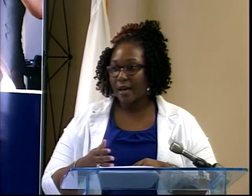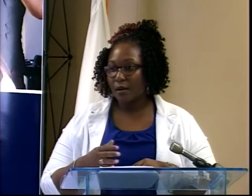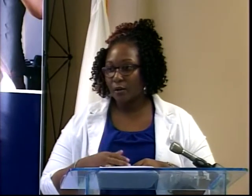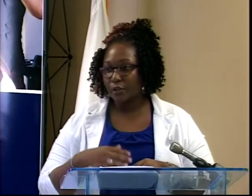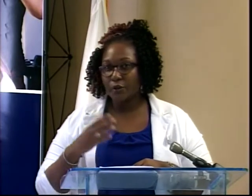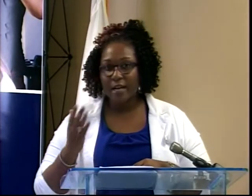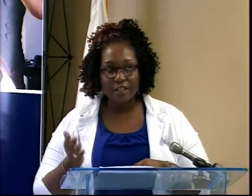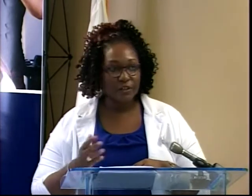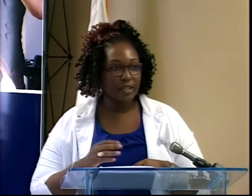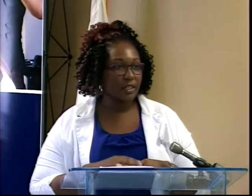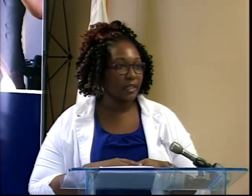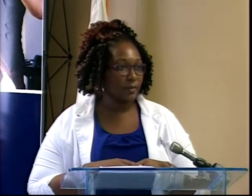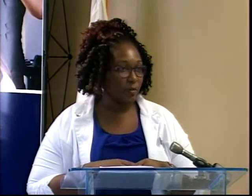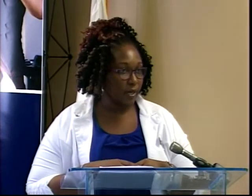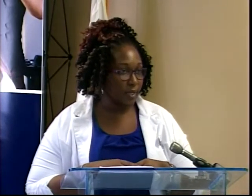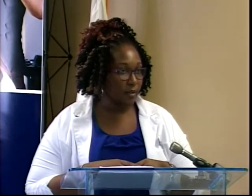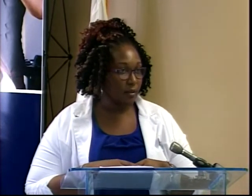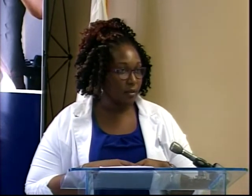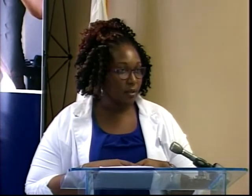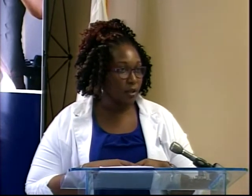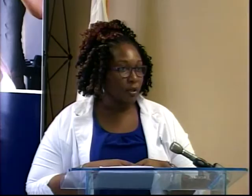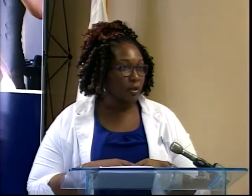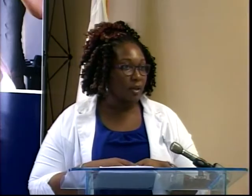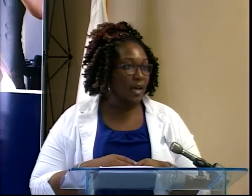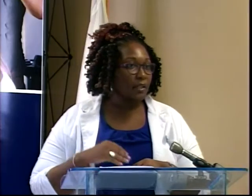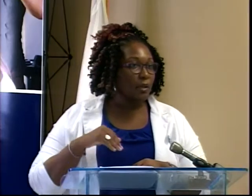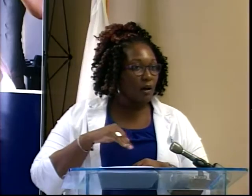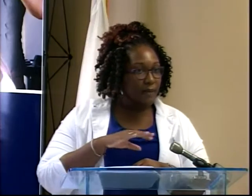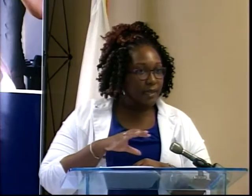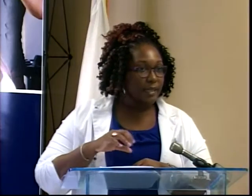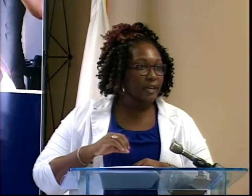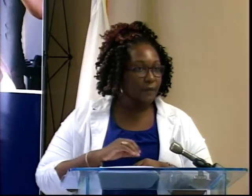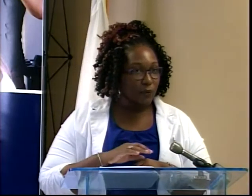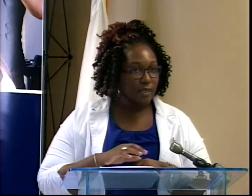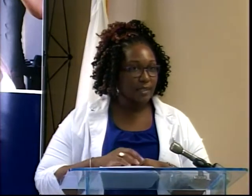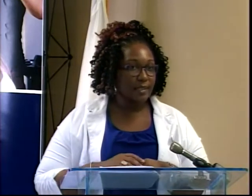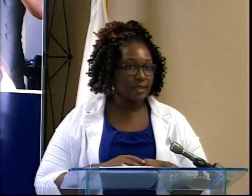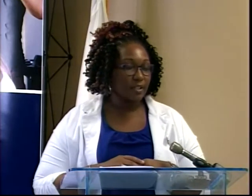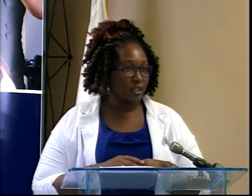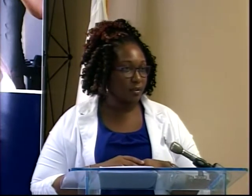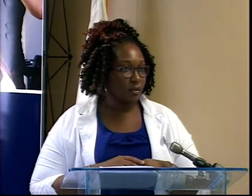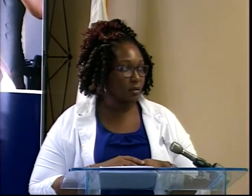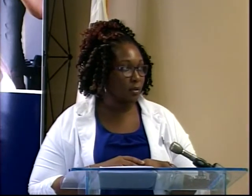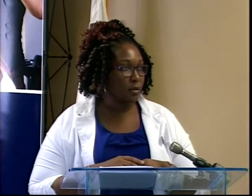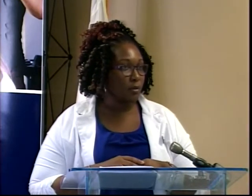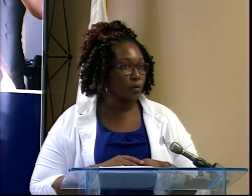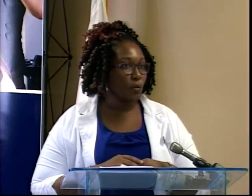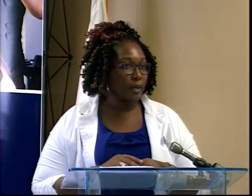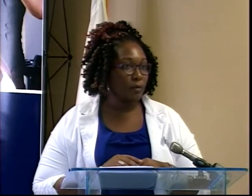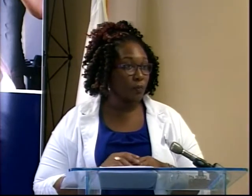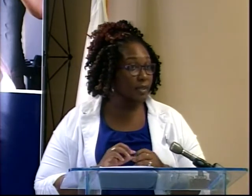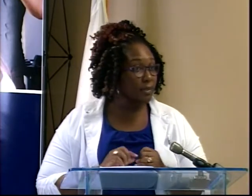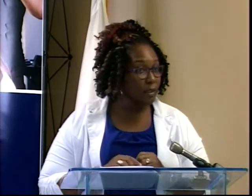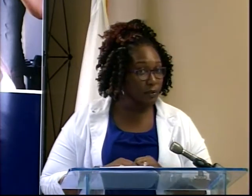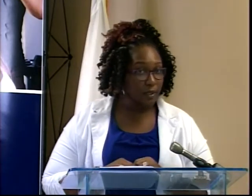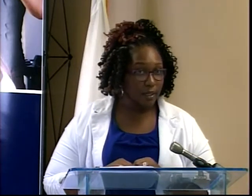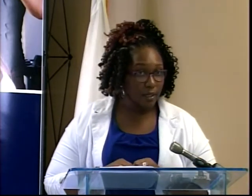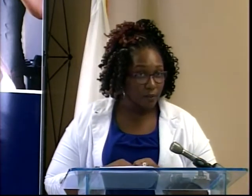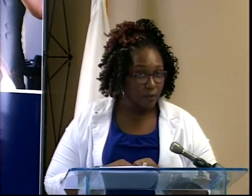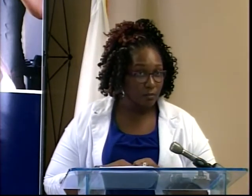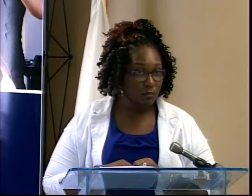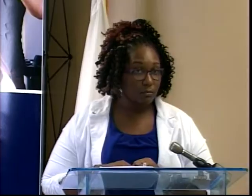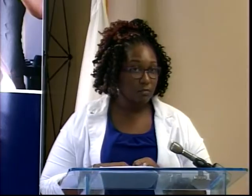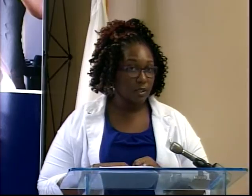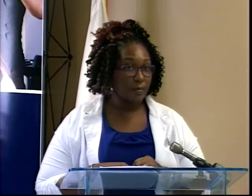an impact on your entry into the labor market. And a lot of things influence this decision. Knowing where is the money going to